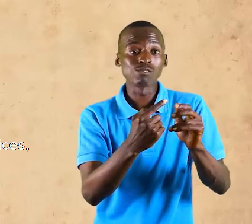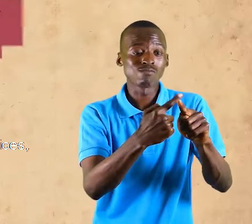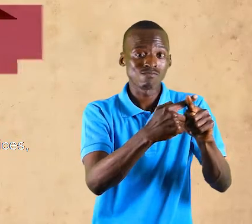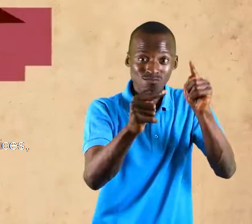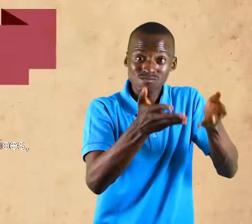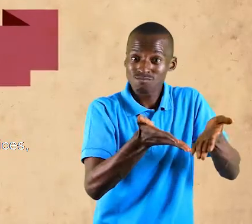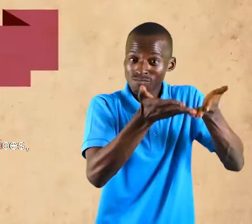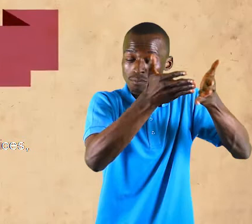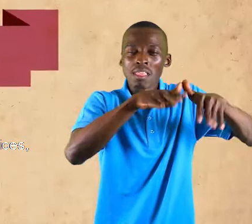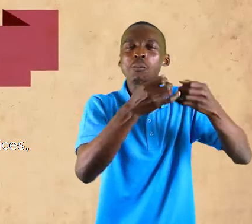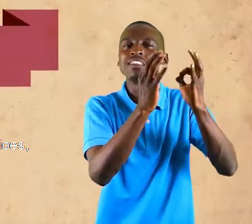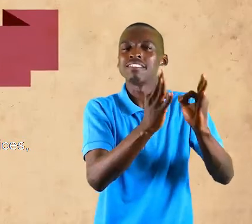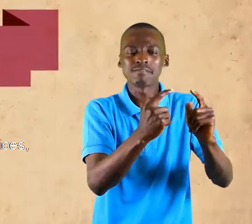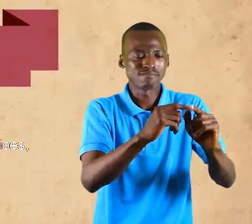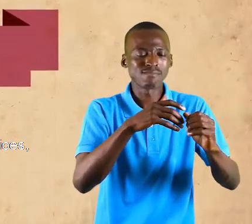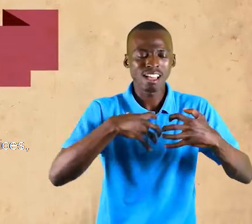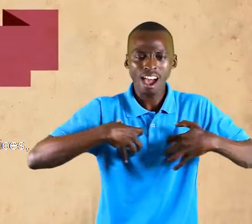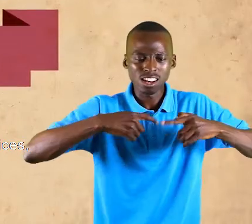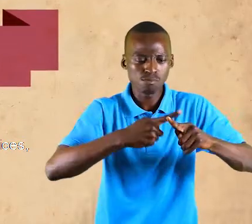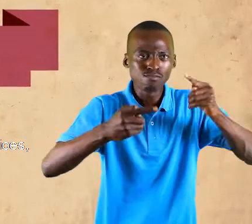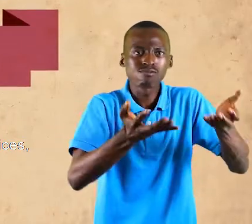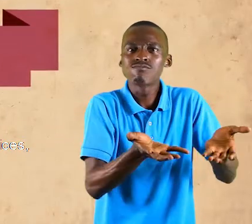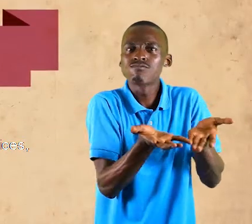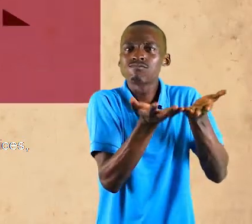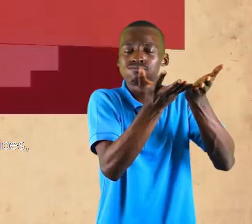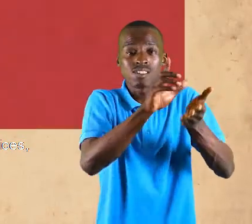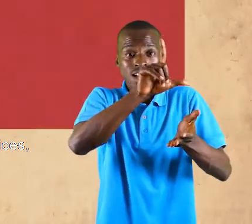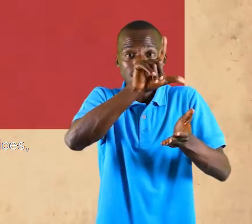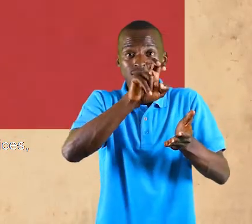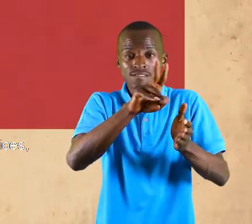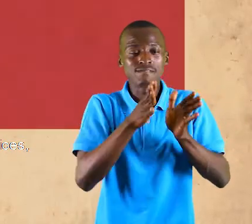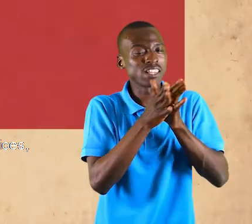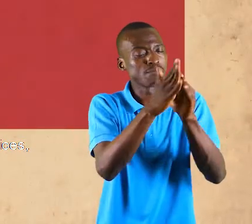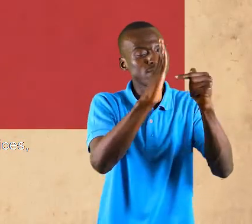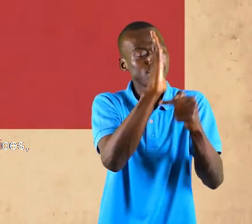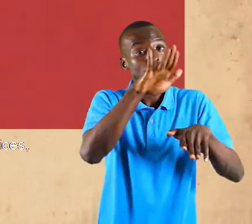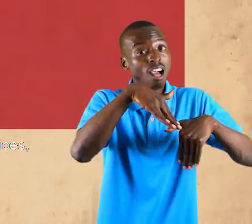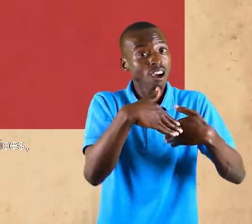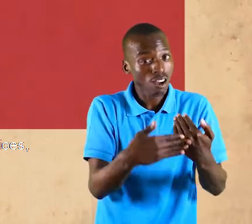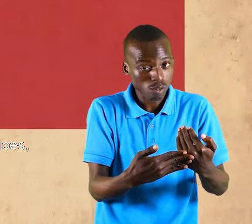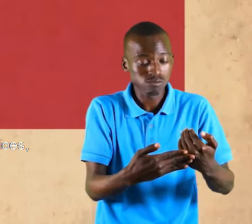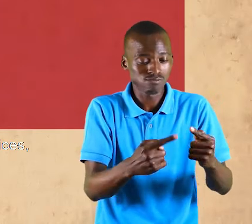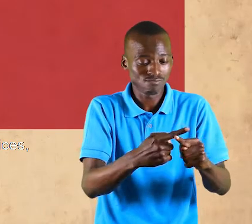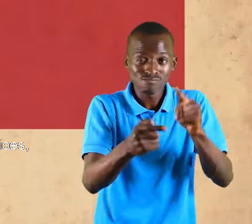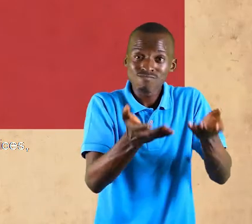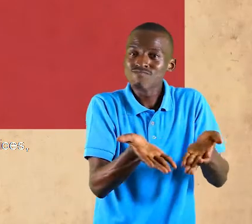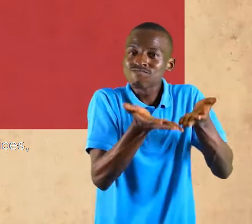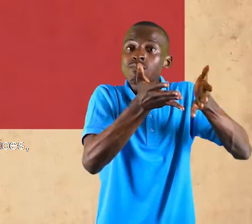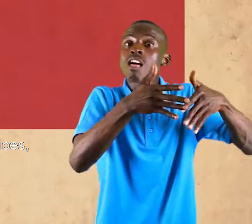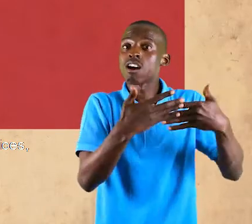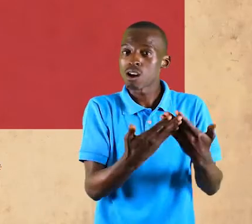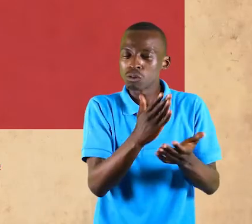solution, rituals, involves a lot of animal sacrifices. And so Leviticus begins with detailed instructions for how to make